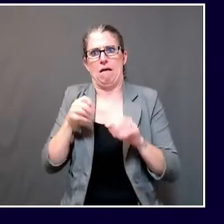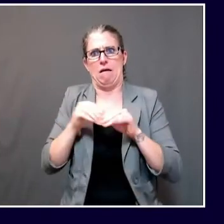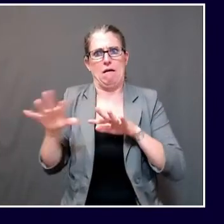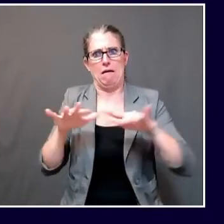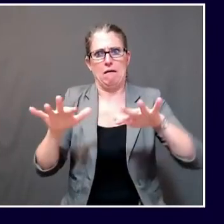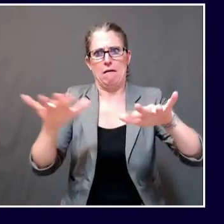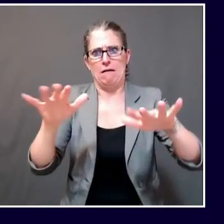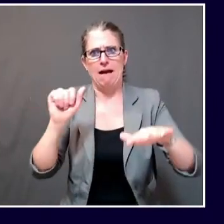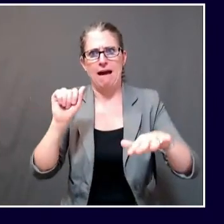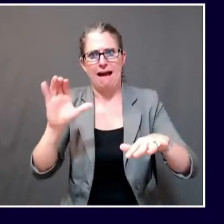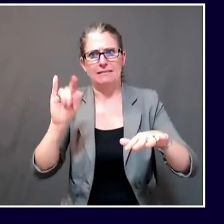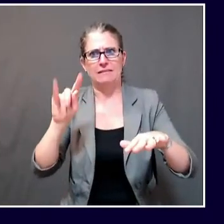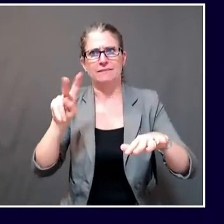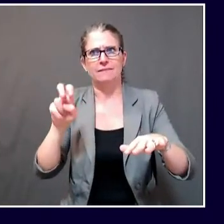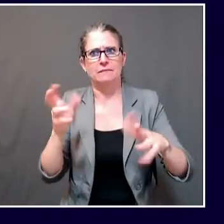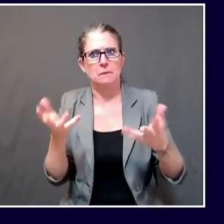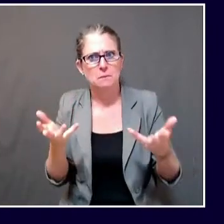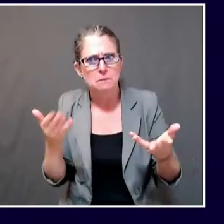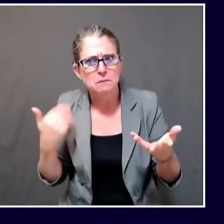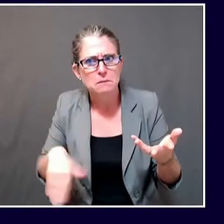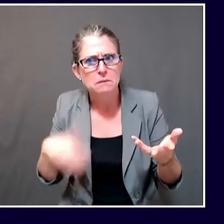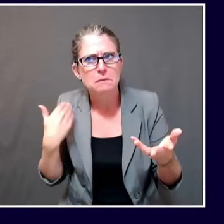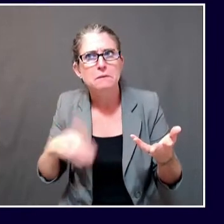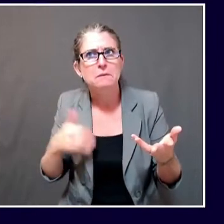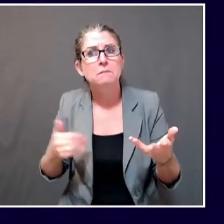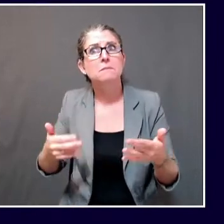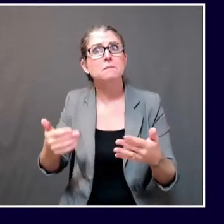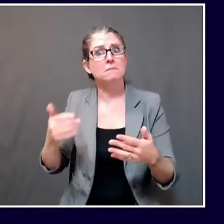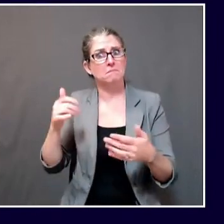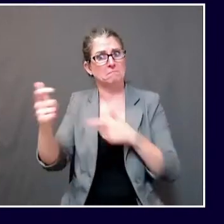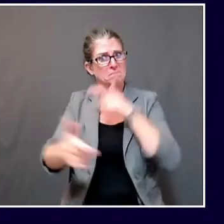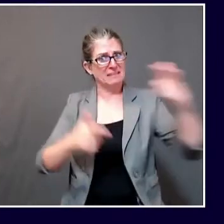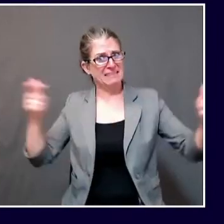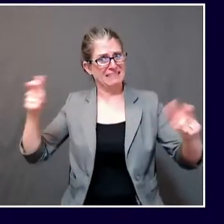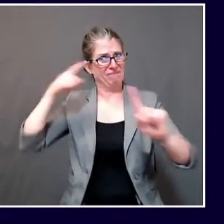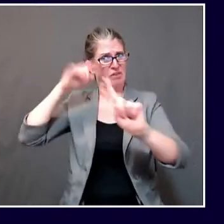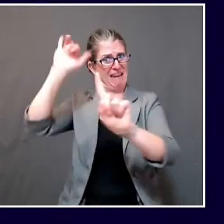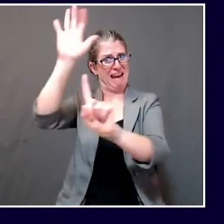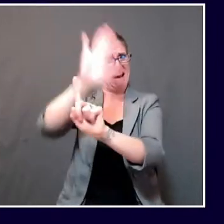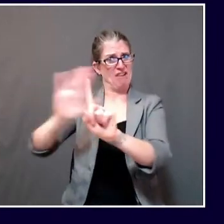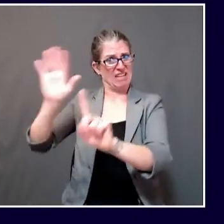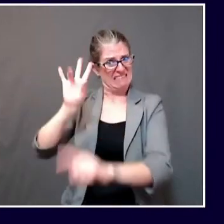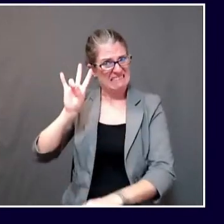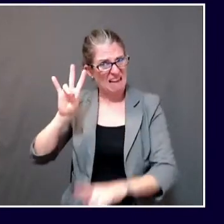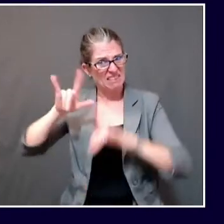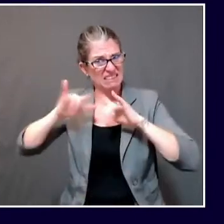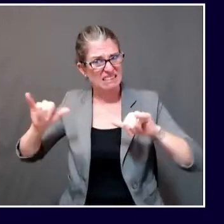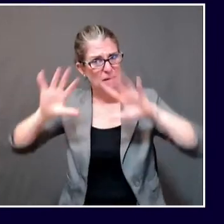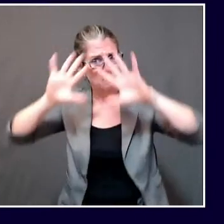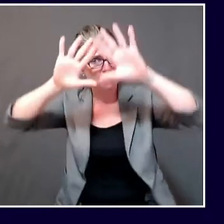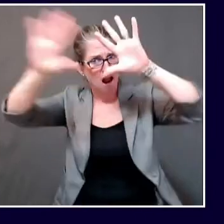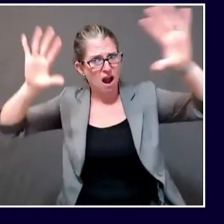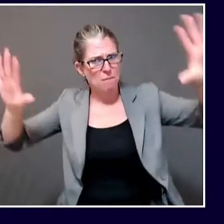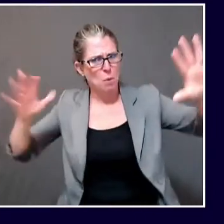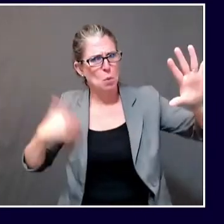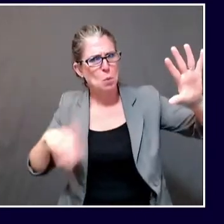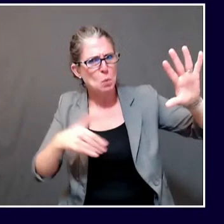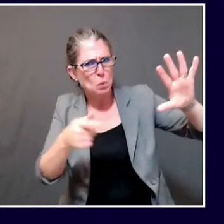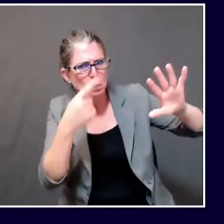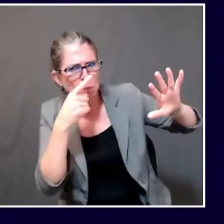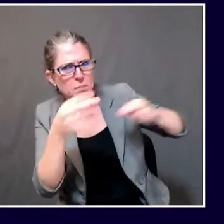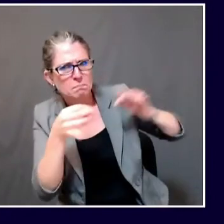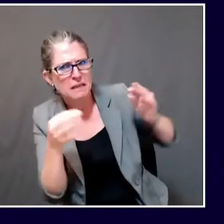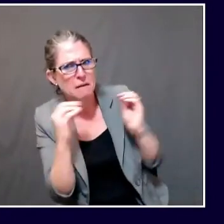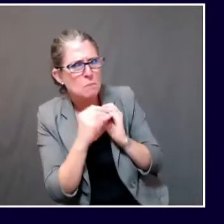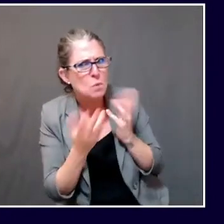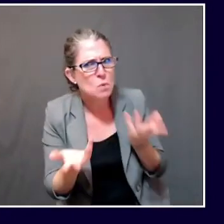Are you able to speak about those or tell us if they're related at all? So first of all, Ashley, what we've seen, not just in Aroostook